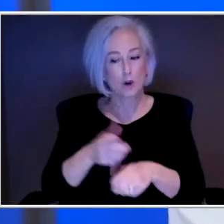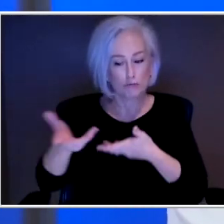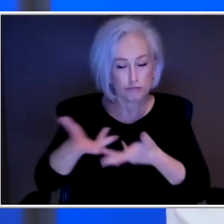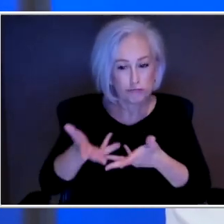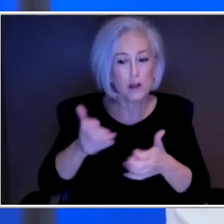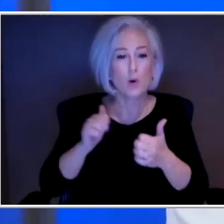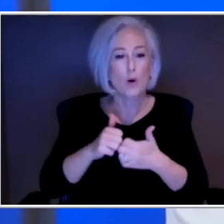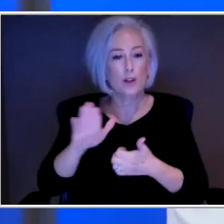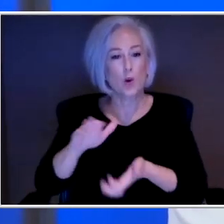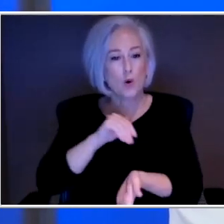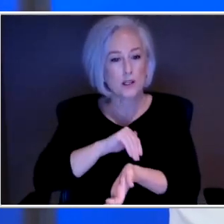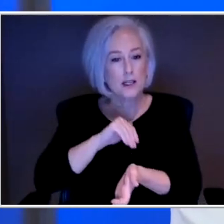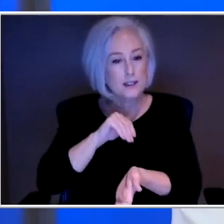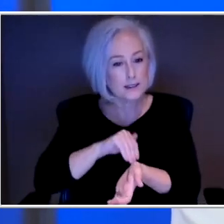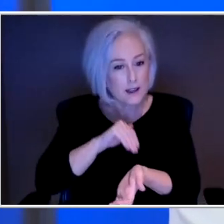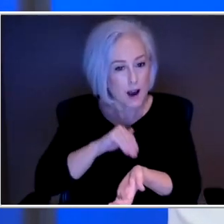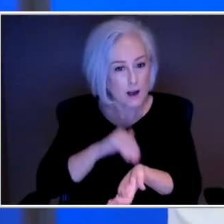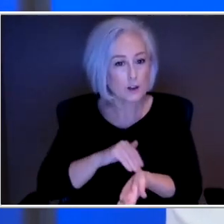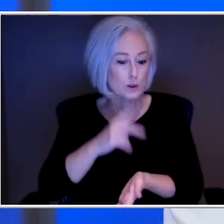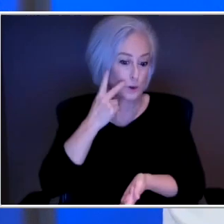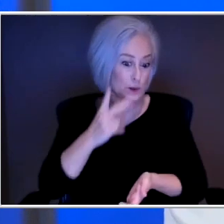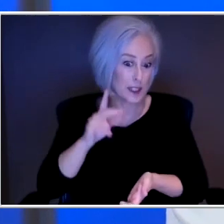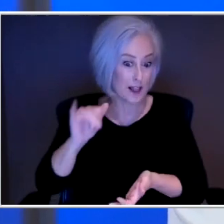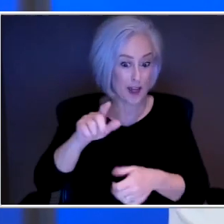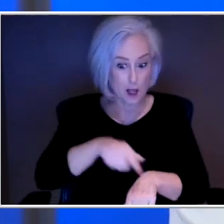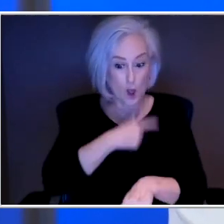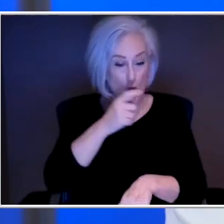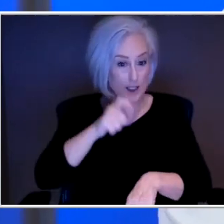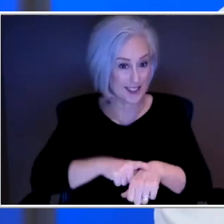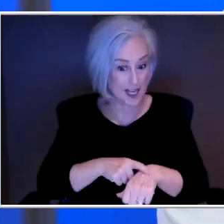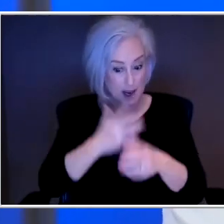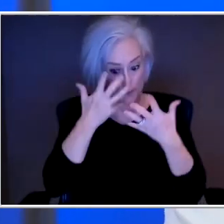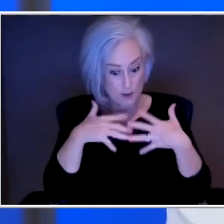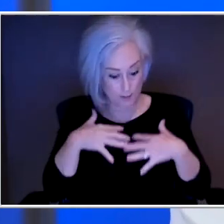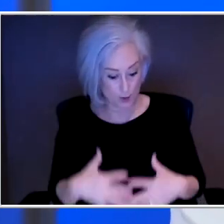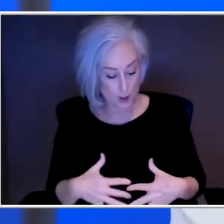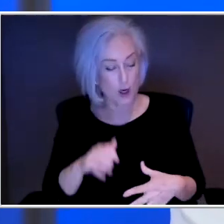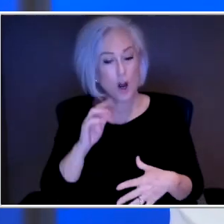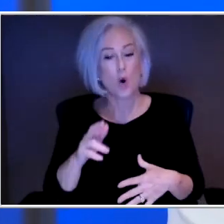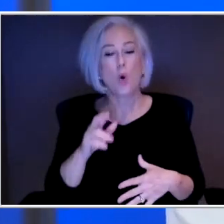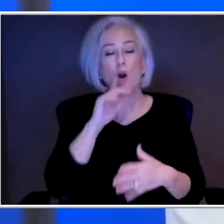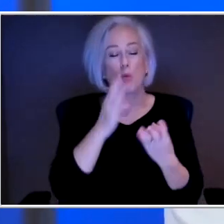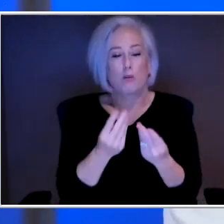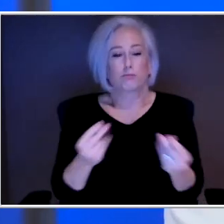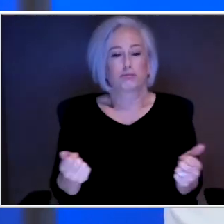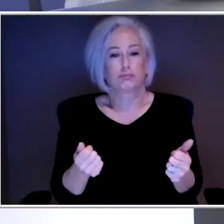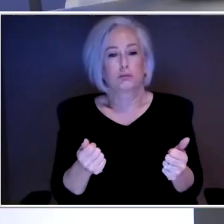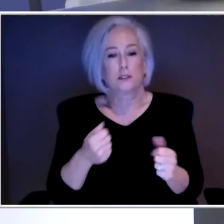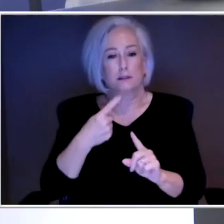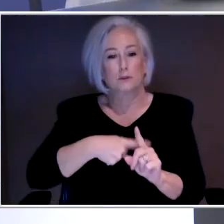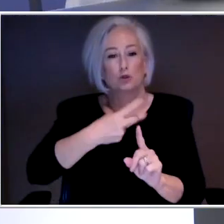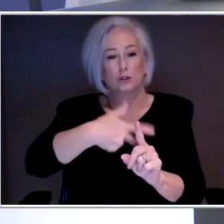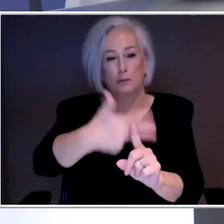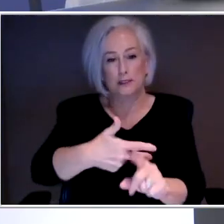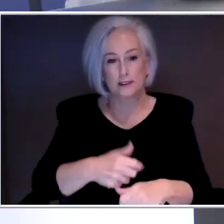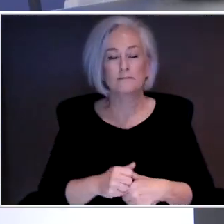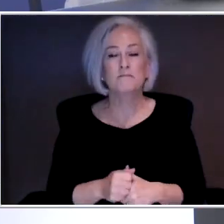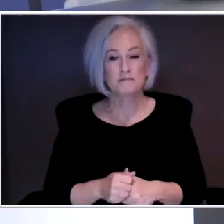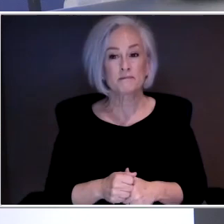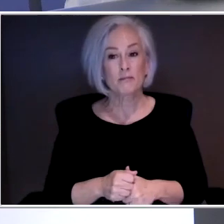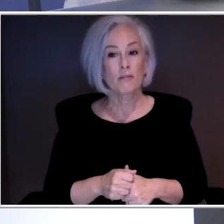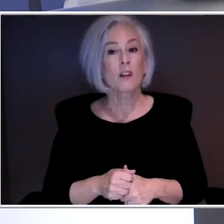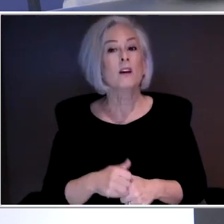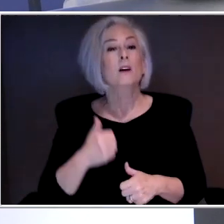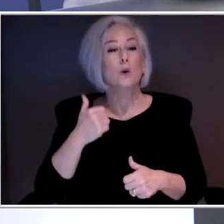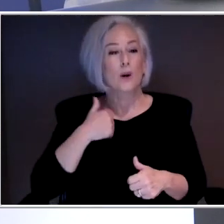figure out, is this a more long-standing depression, or is this something that's going to kind of resolve itself in a couple of months? So we have the trip, the